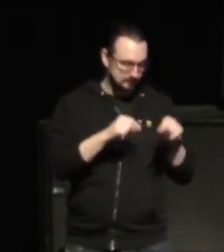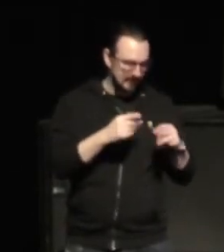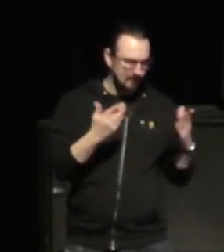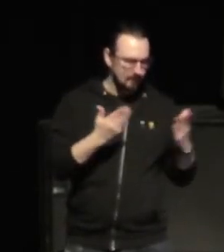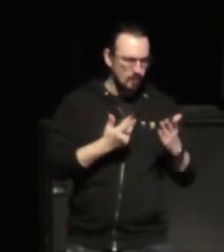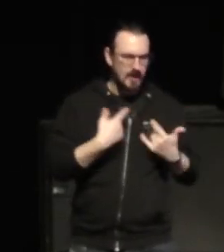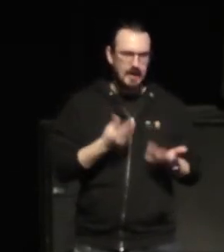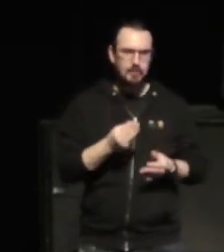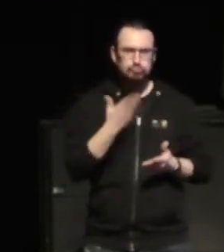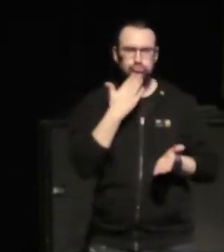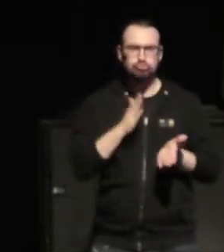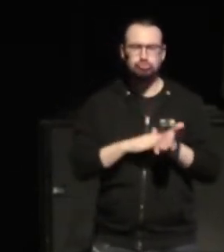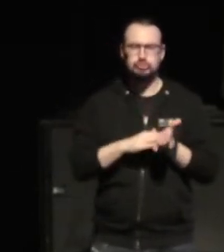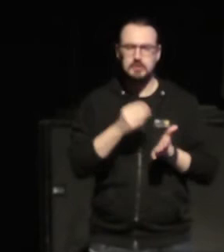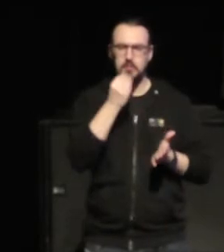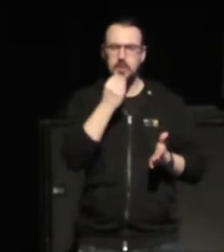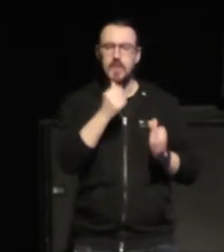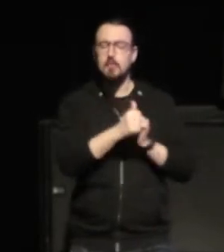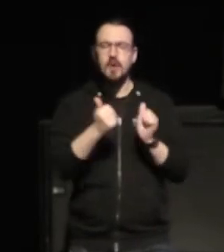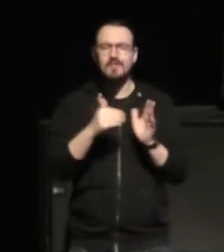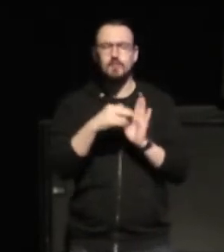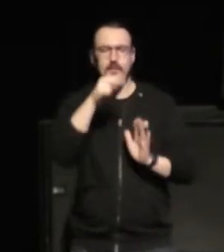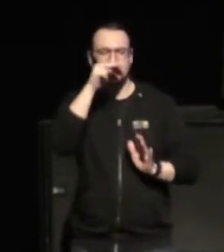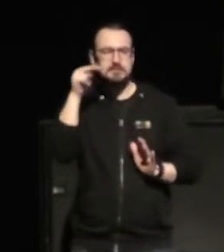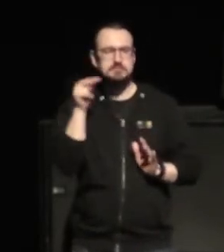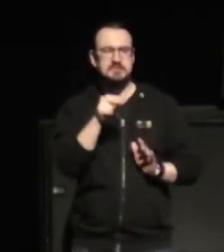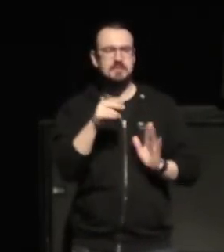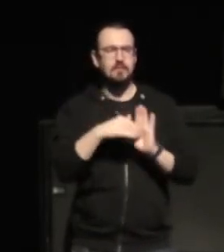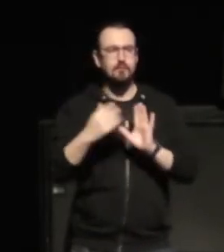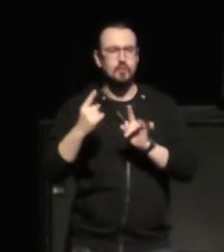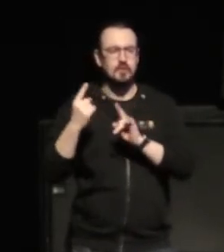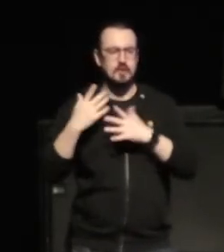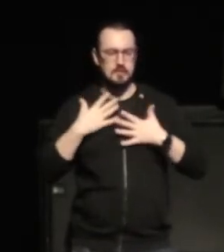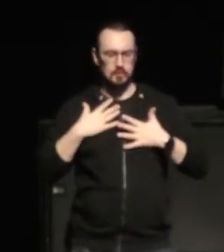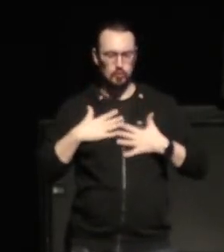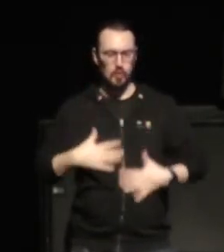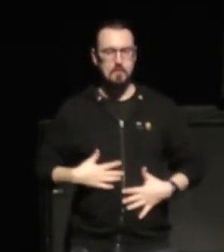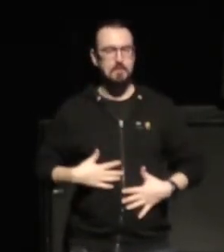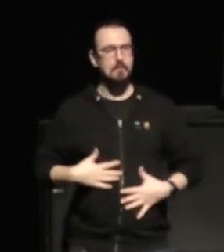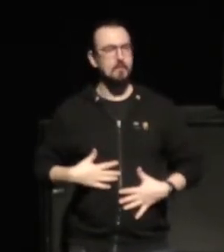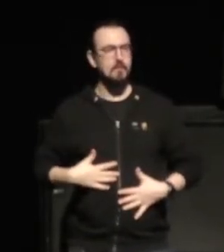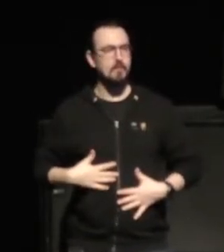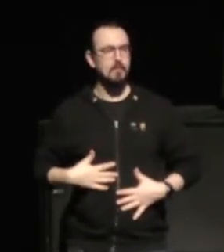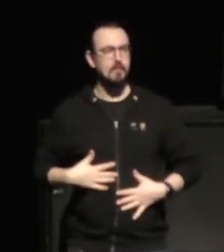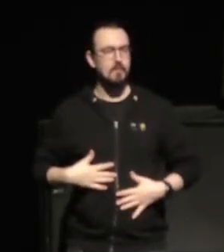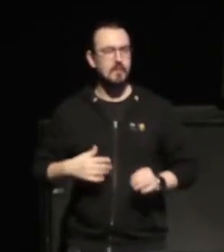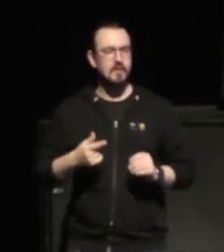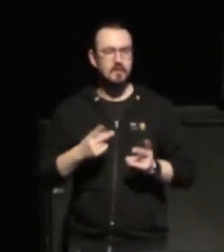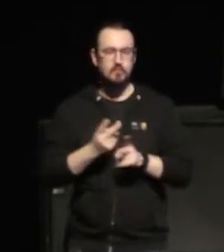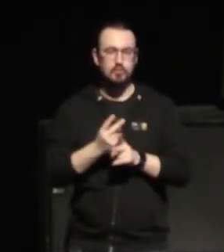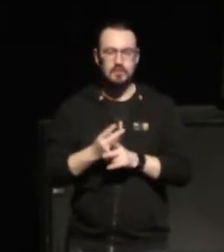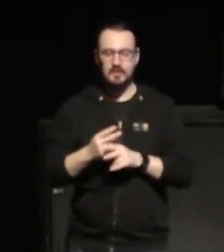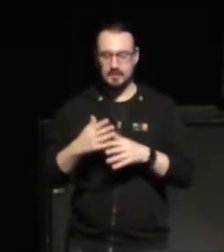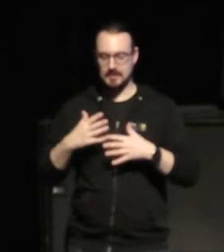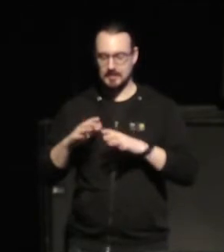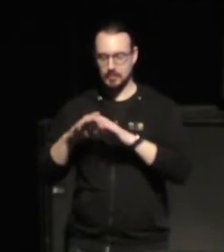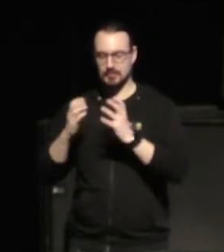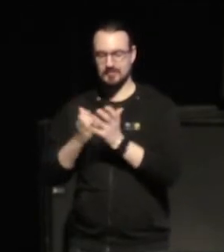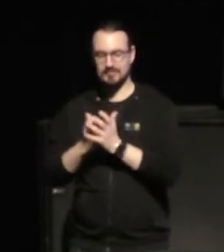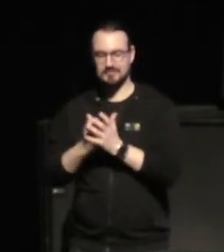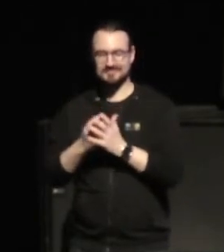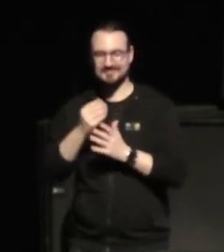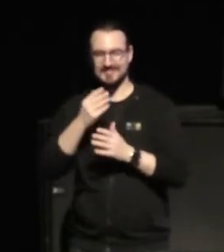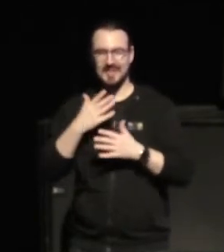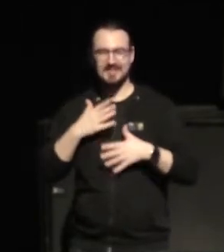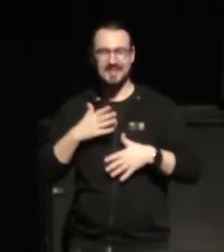is a healthy diet only from the perspective of the human body. So the planetary health diet is a little bit misleading, I